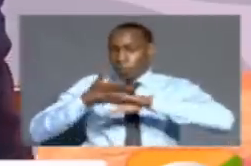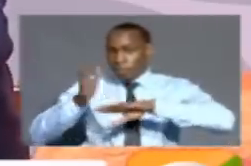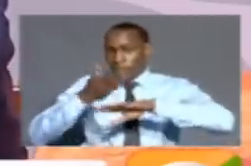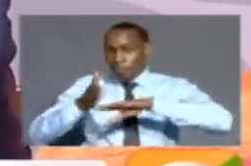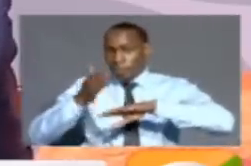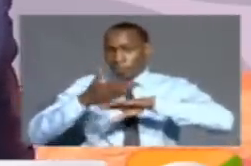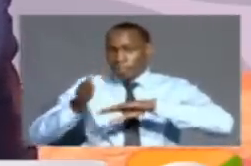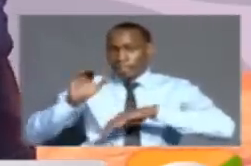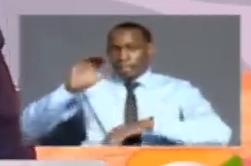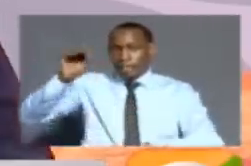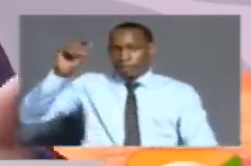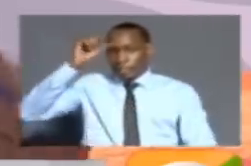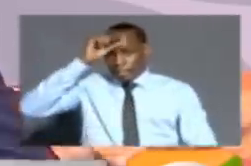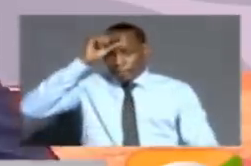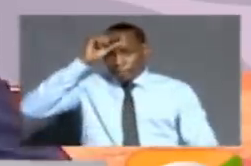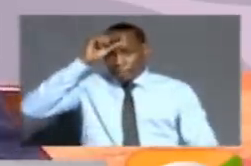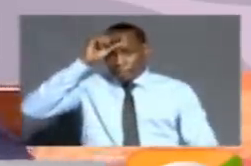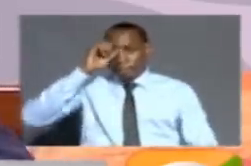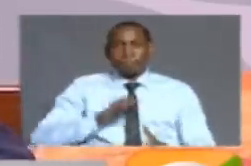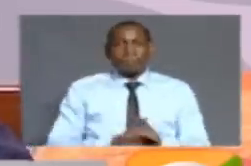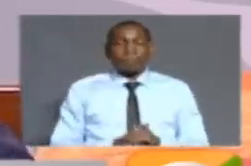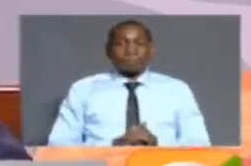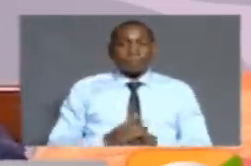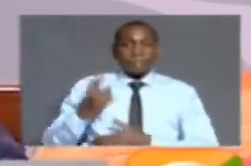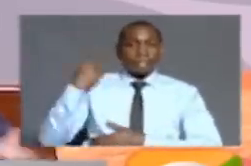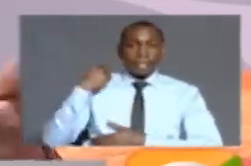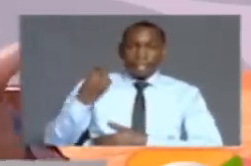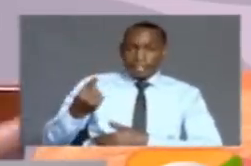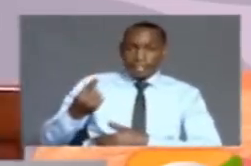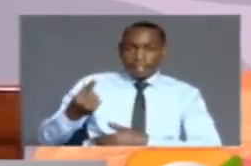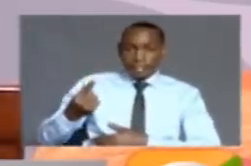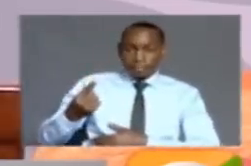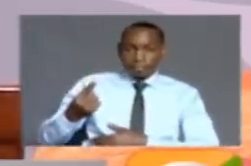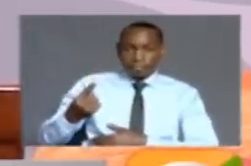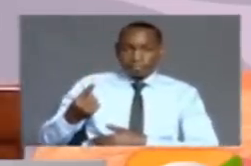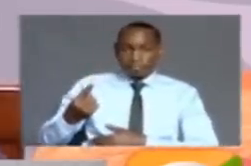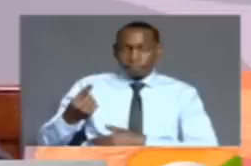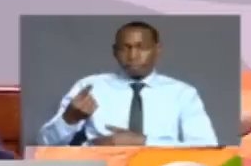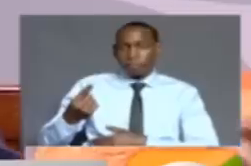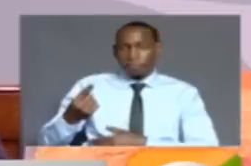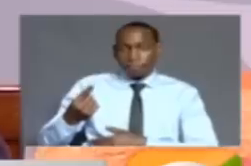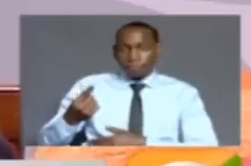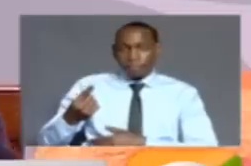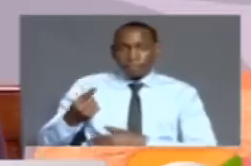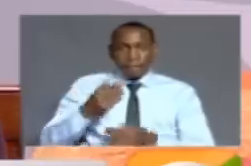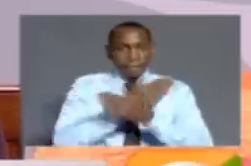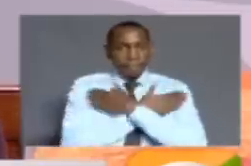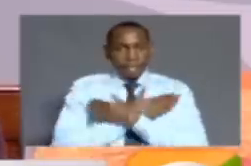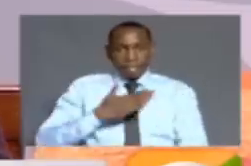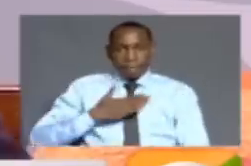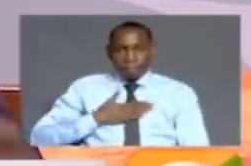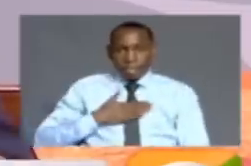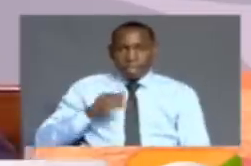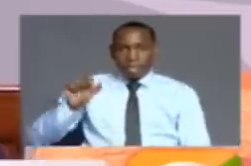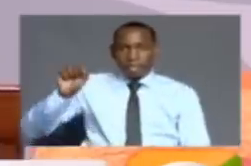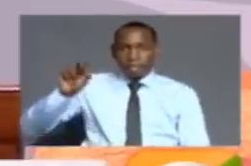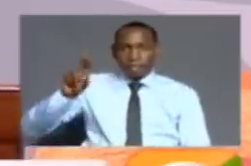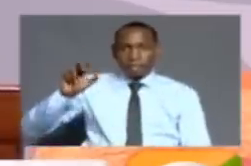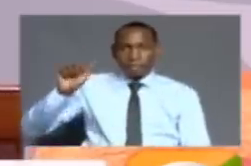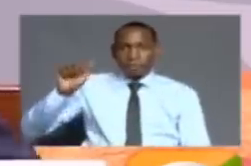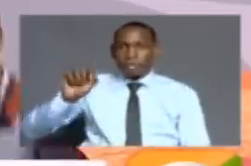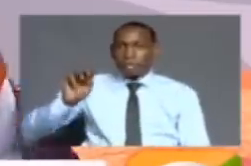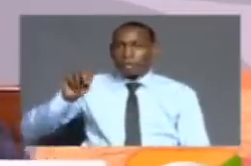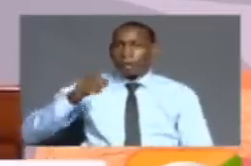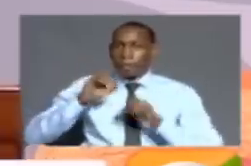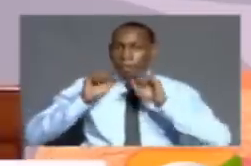in county governments. You'll find we have recently, we are so current. And my colleague Susan Kihika will tell you that this committee that I sit